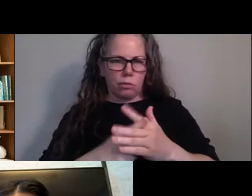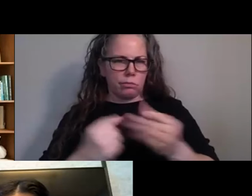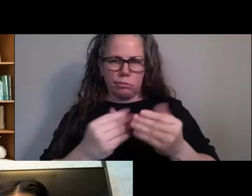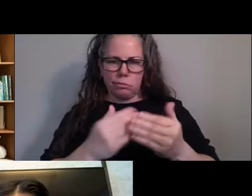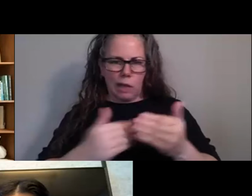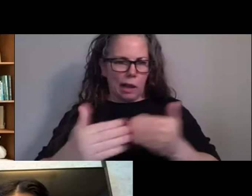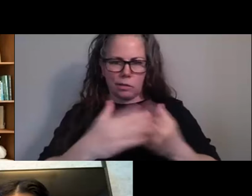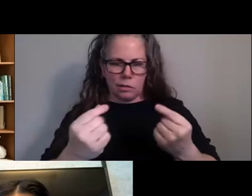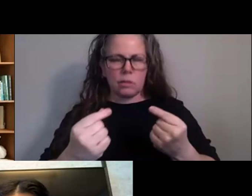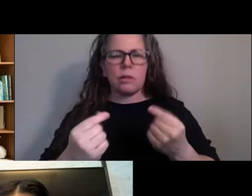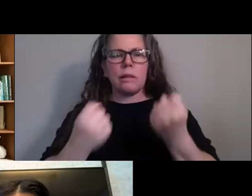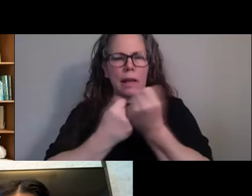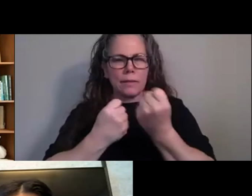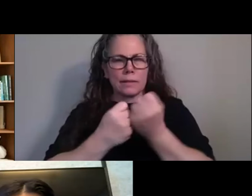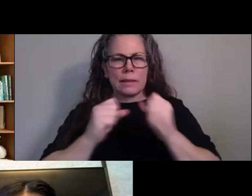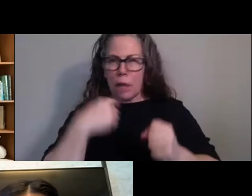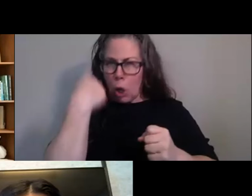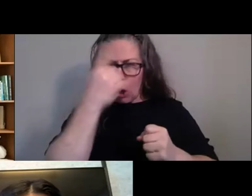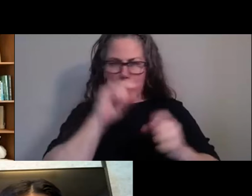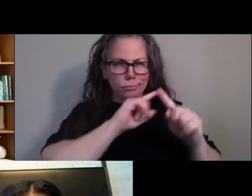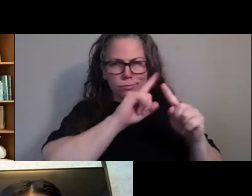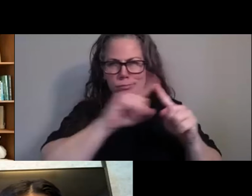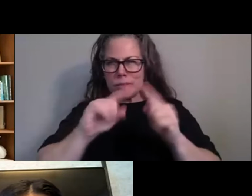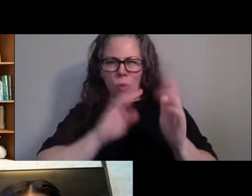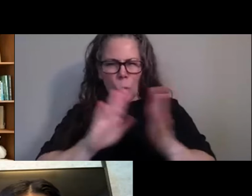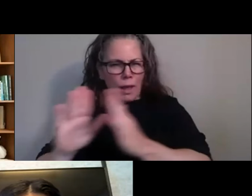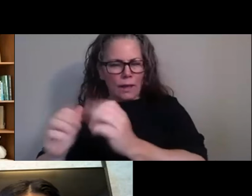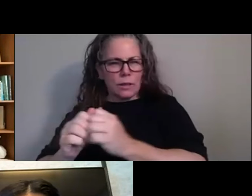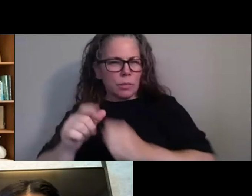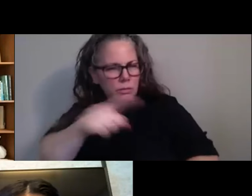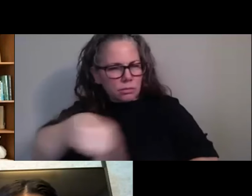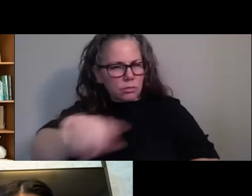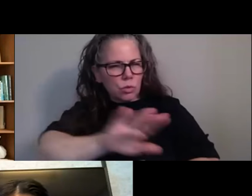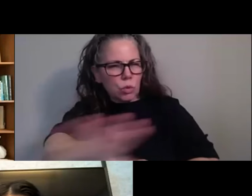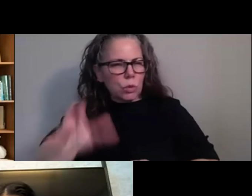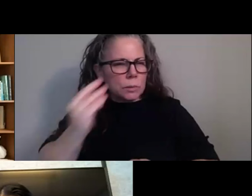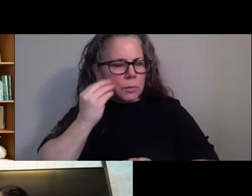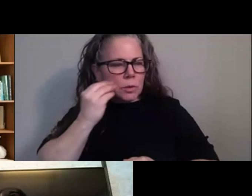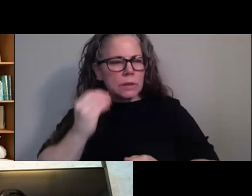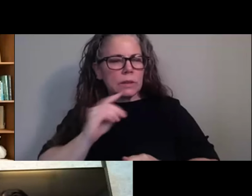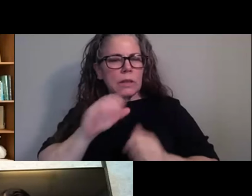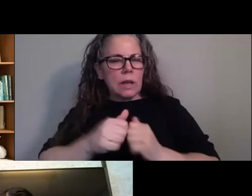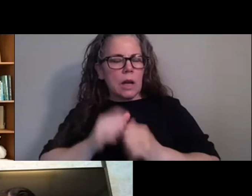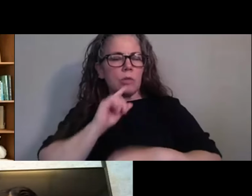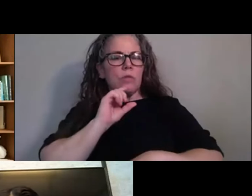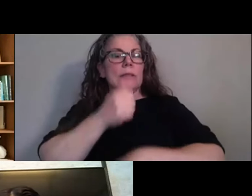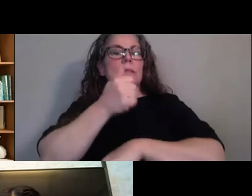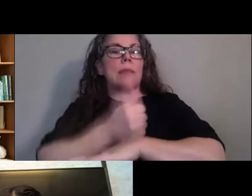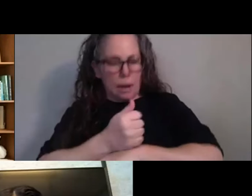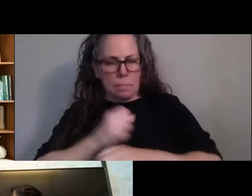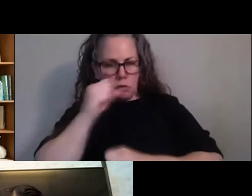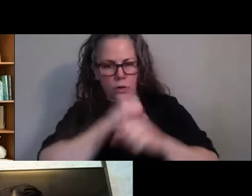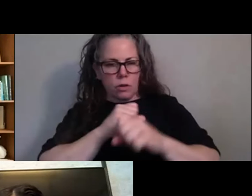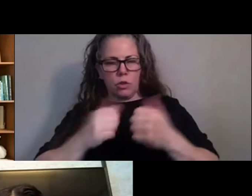advocacy can look like. So I'm curious, you know, what our panelists think about, you know, actually putting that strategy into fruition.